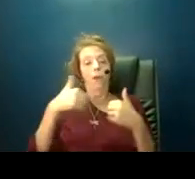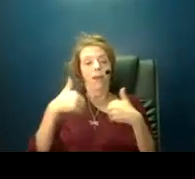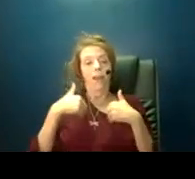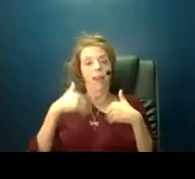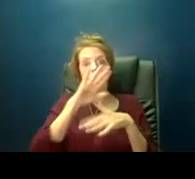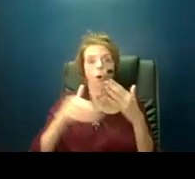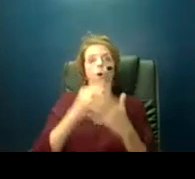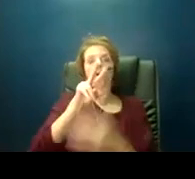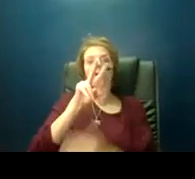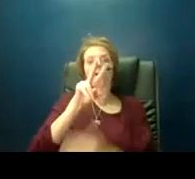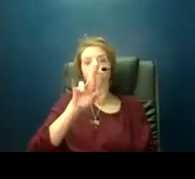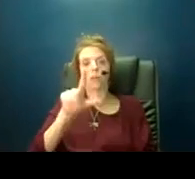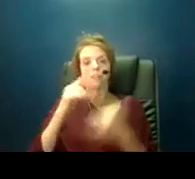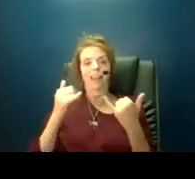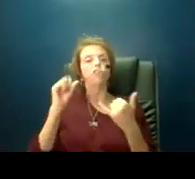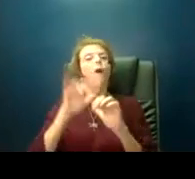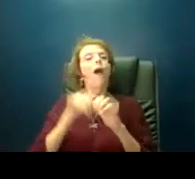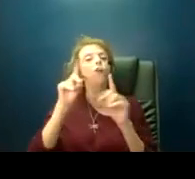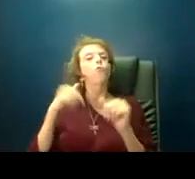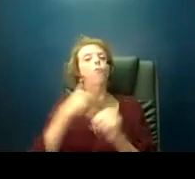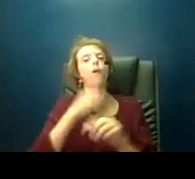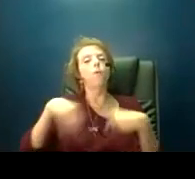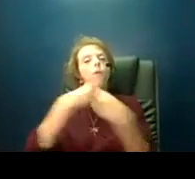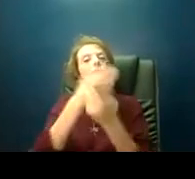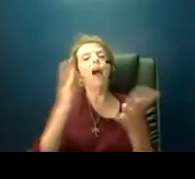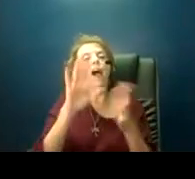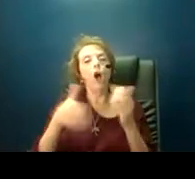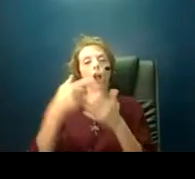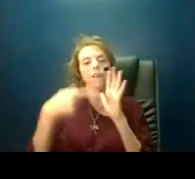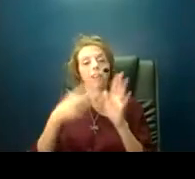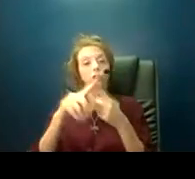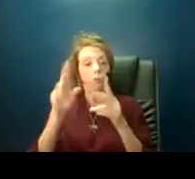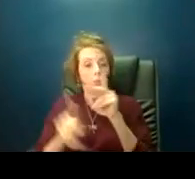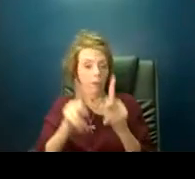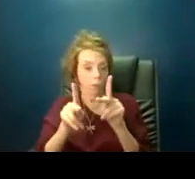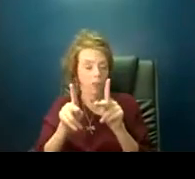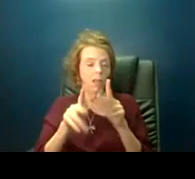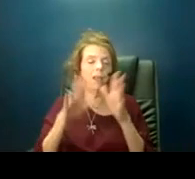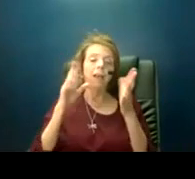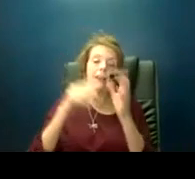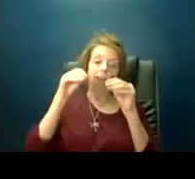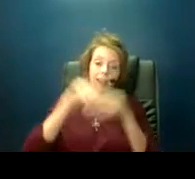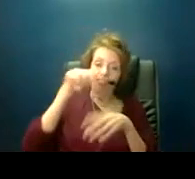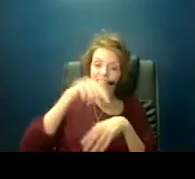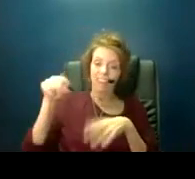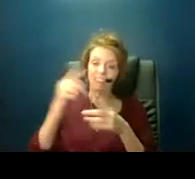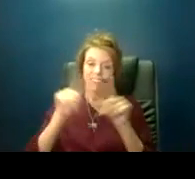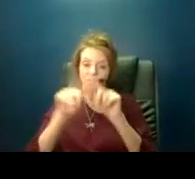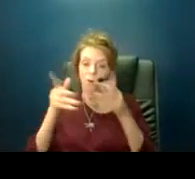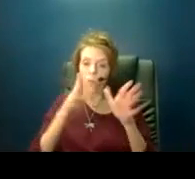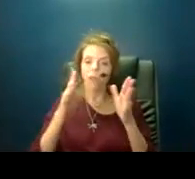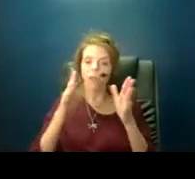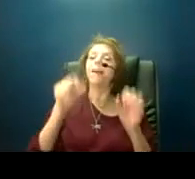So how do you provide all of this to people in these different ways? So what can the kids